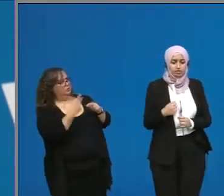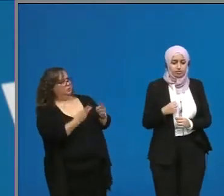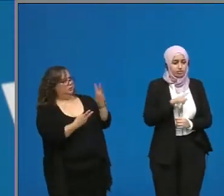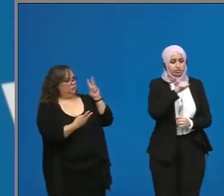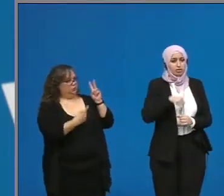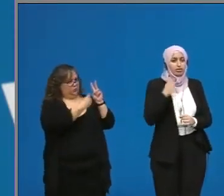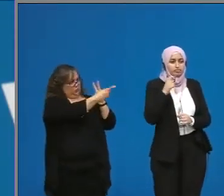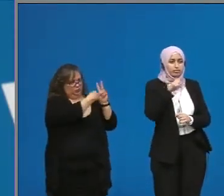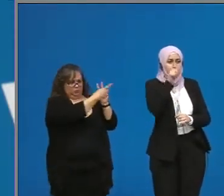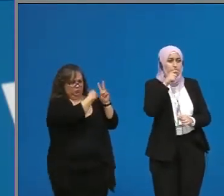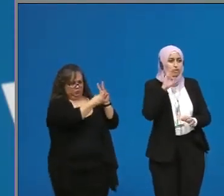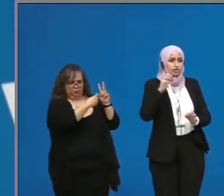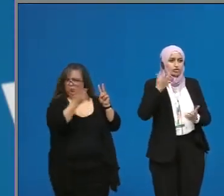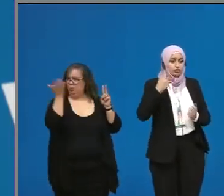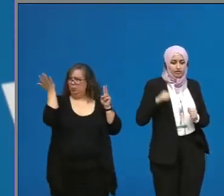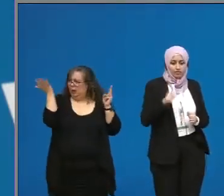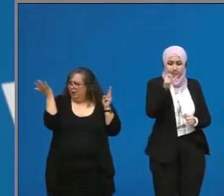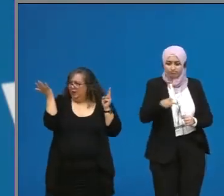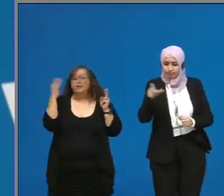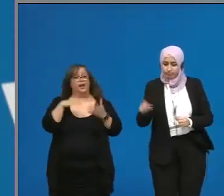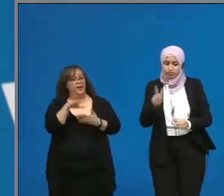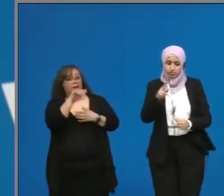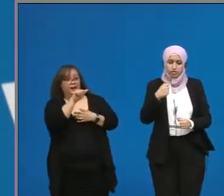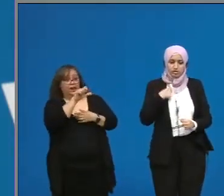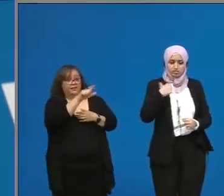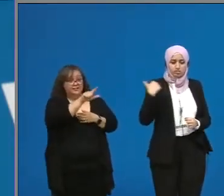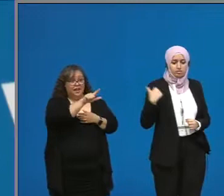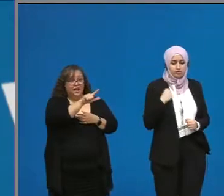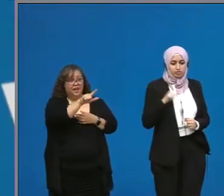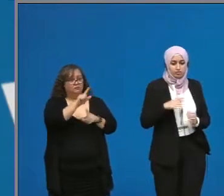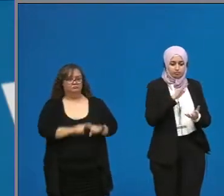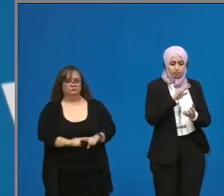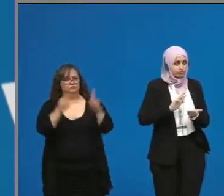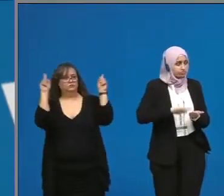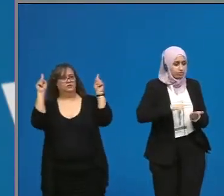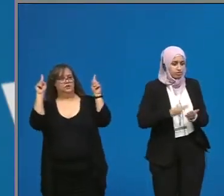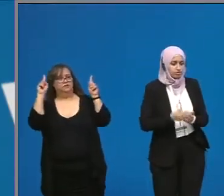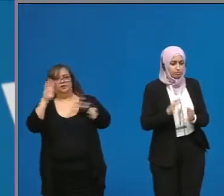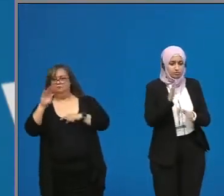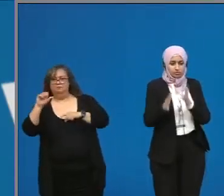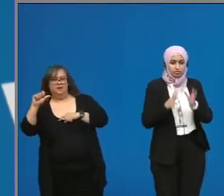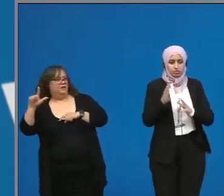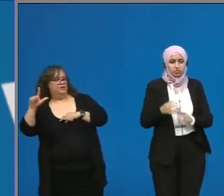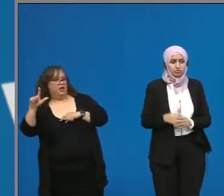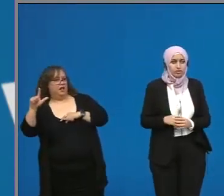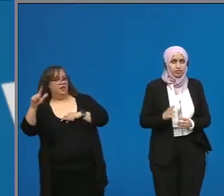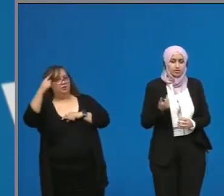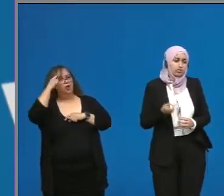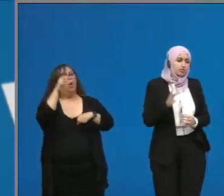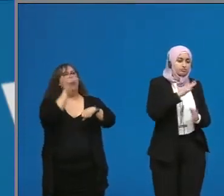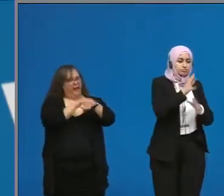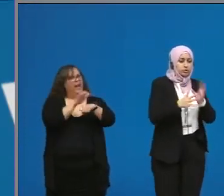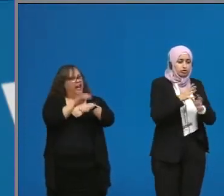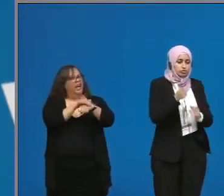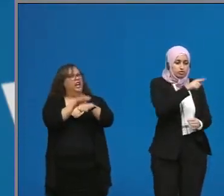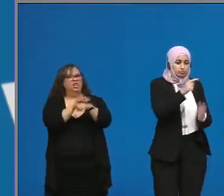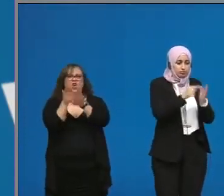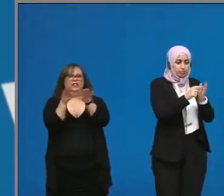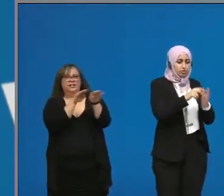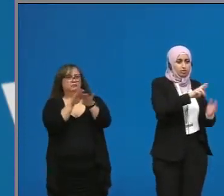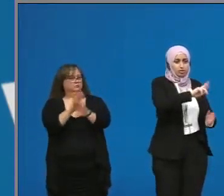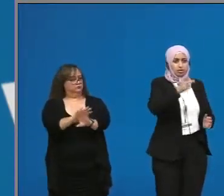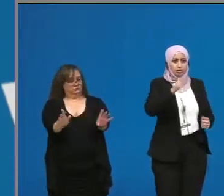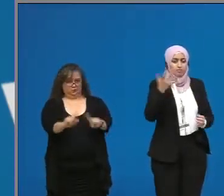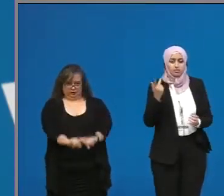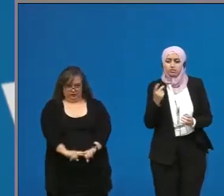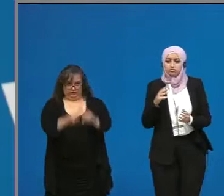Yes, well, there are, and by the way, American Sign Language is different than British Sign Language. So we often think that they're both English, but actually they have very, very little